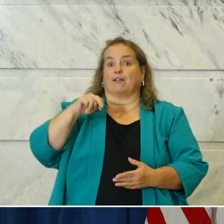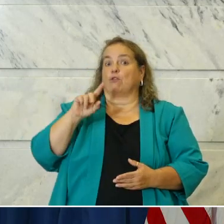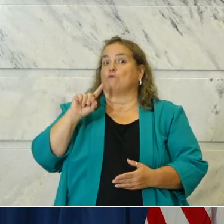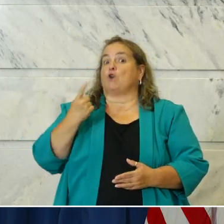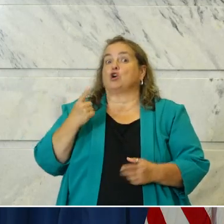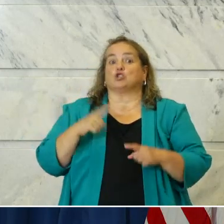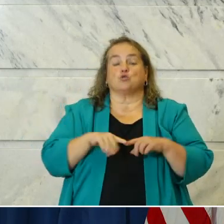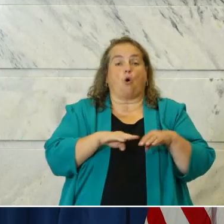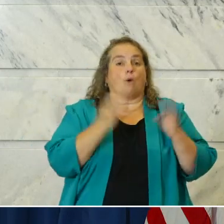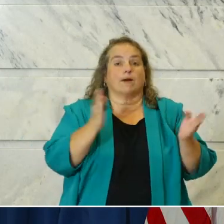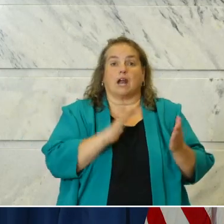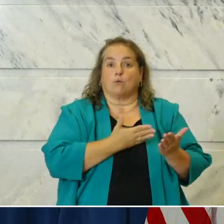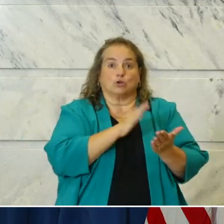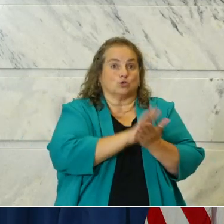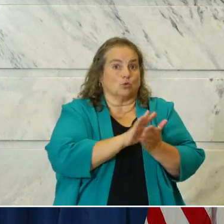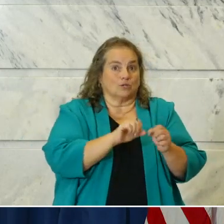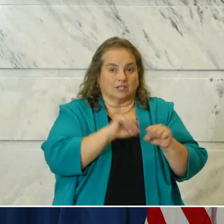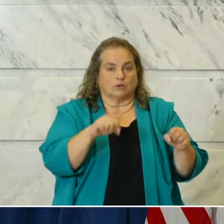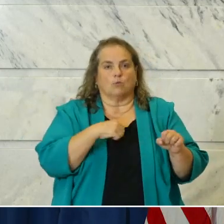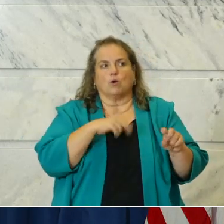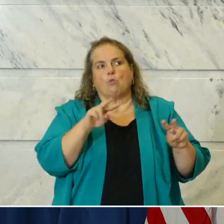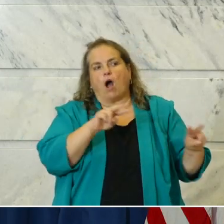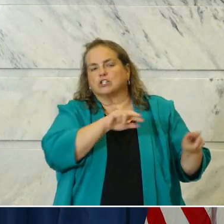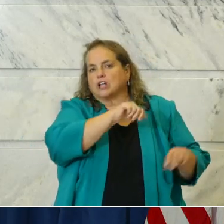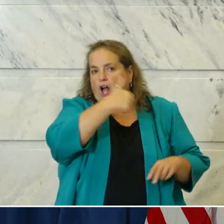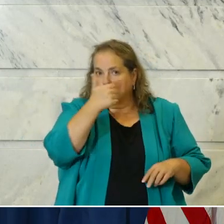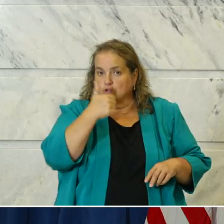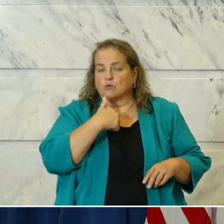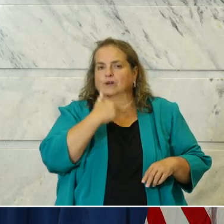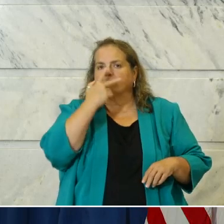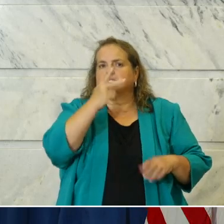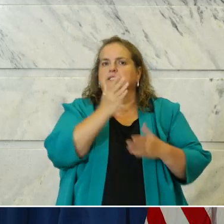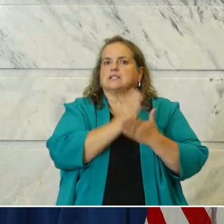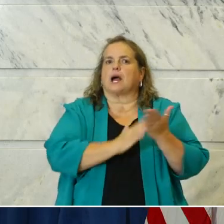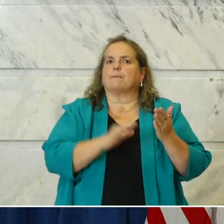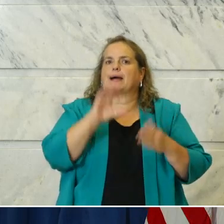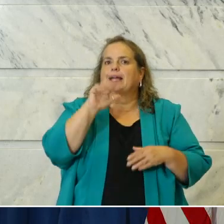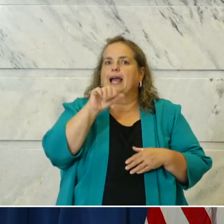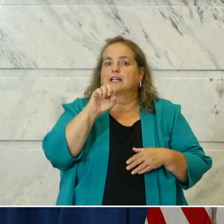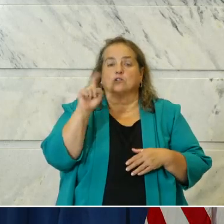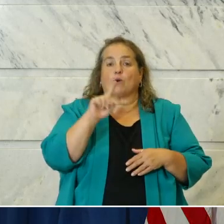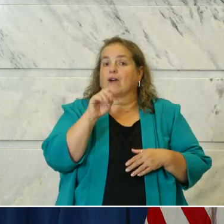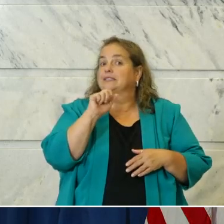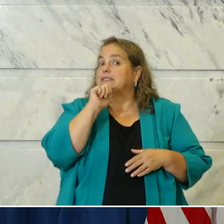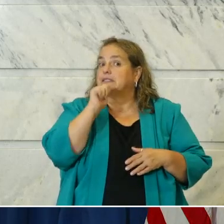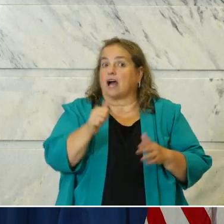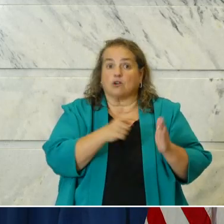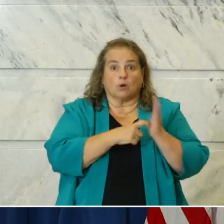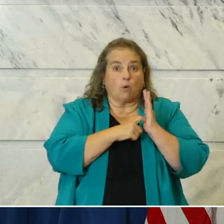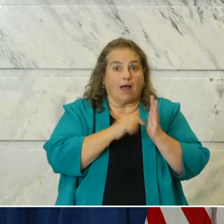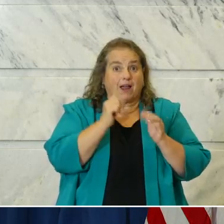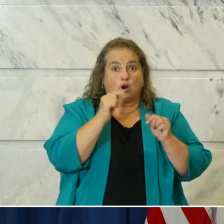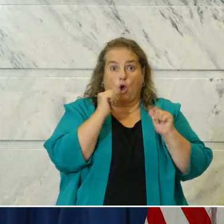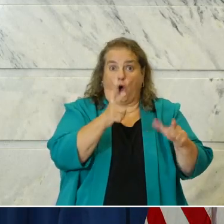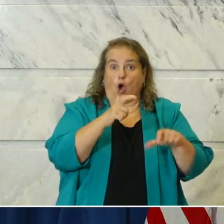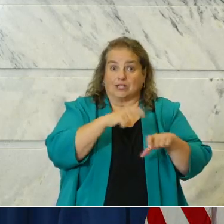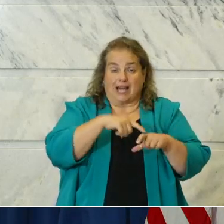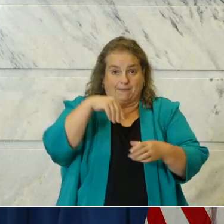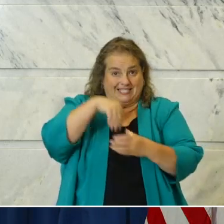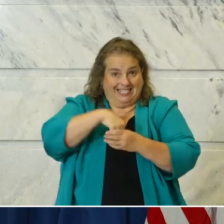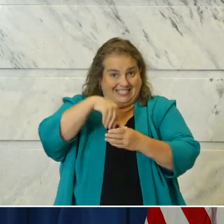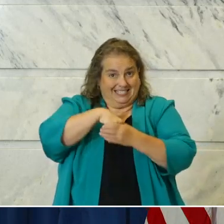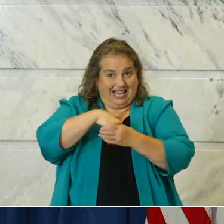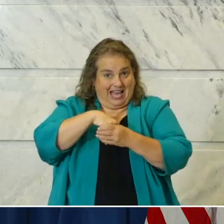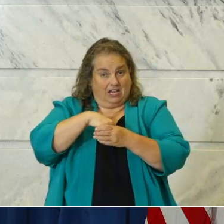all of our school systems. We've watched others. We've seen instances where if it's not required at all times inside, that you see